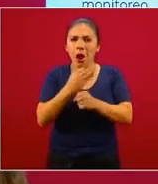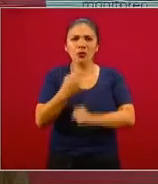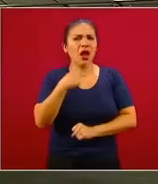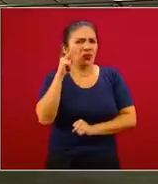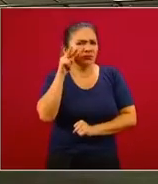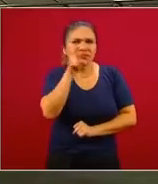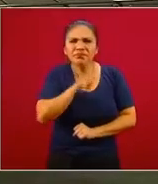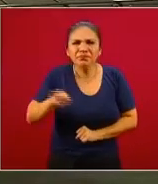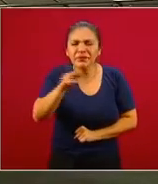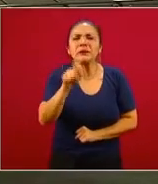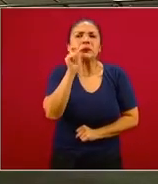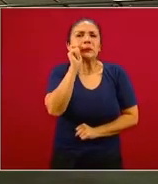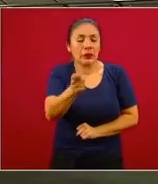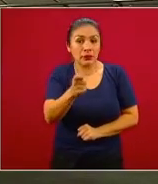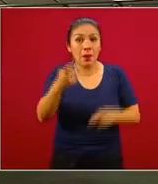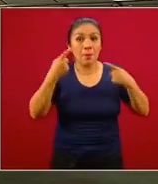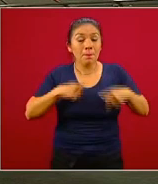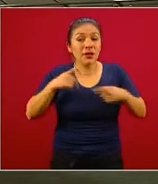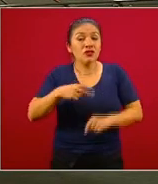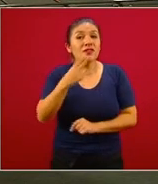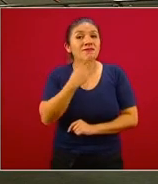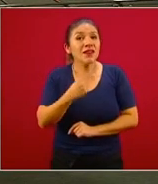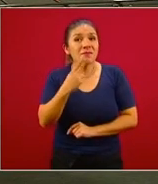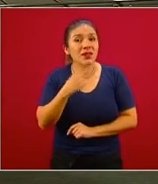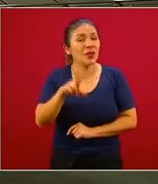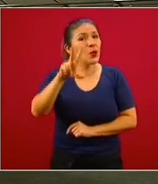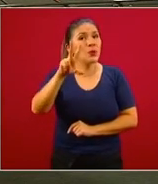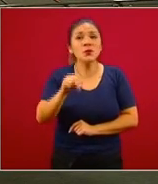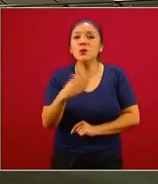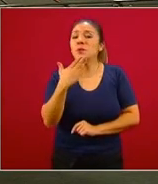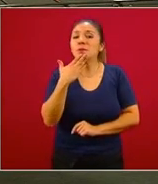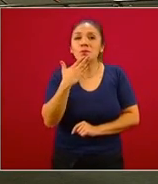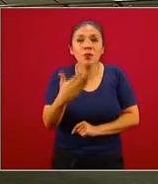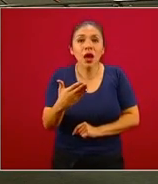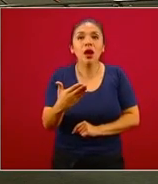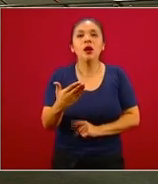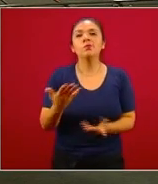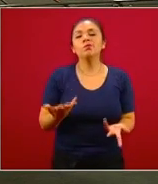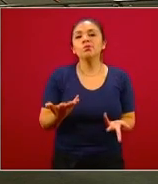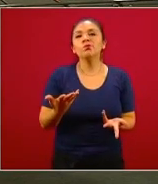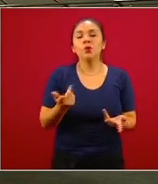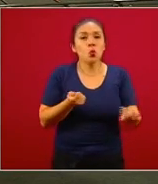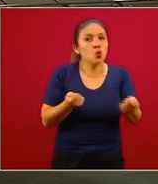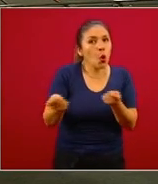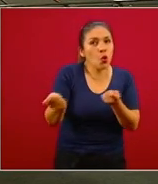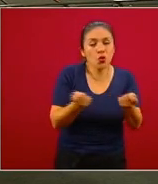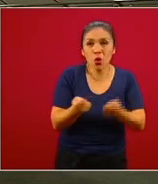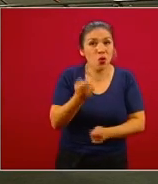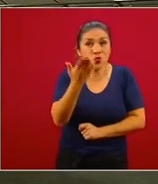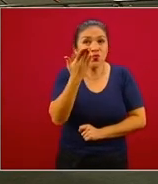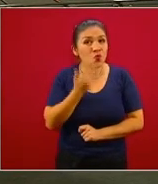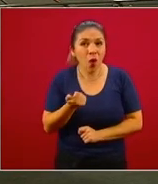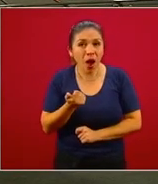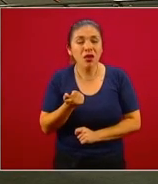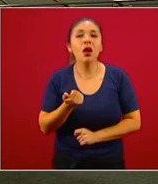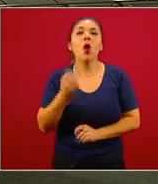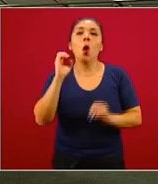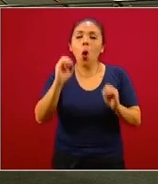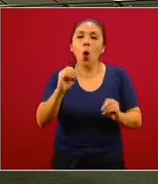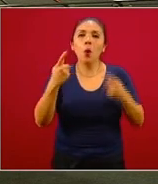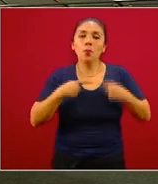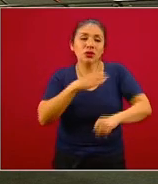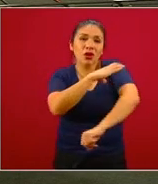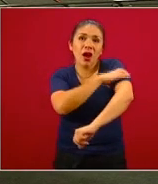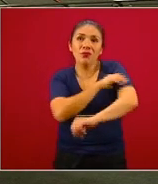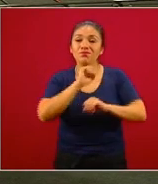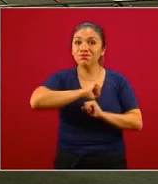these high-risk groups. What have we seen? People who have diabetes and are not in control of their diabetes, or